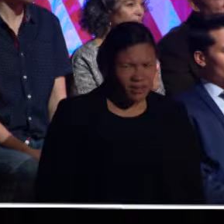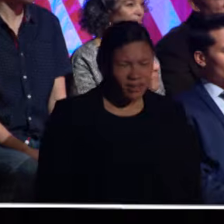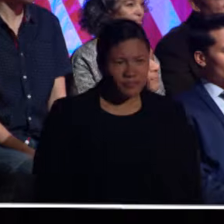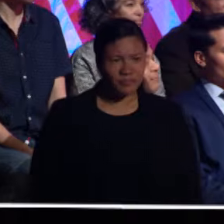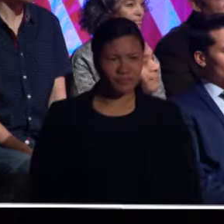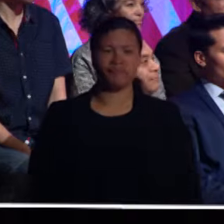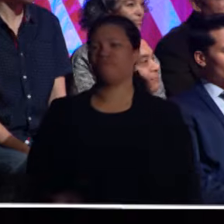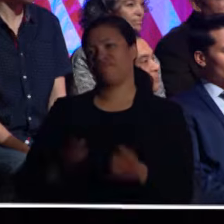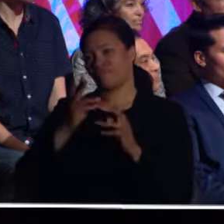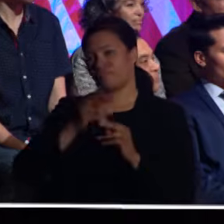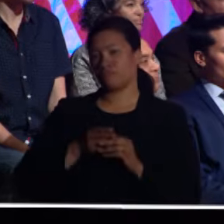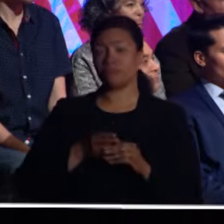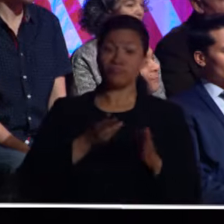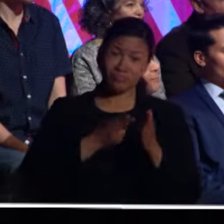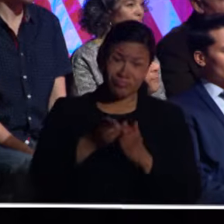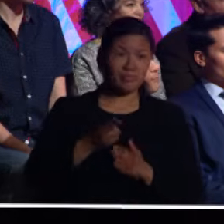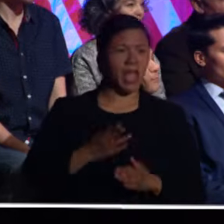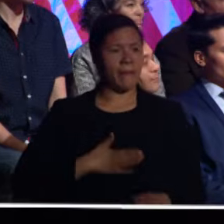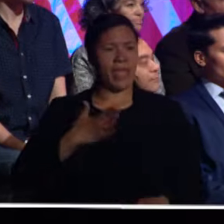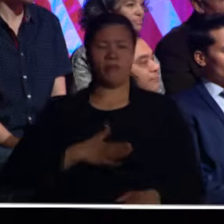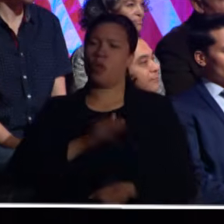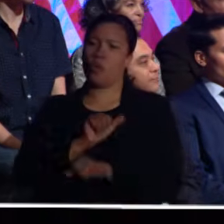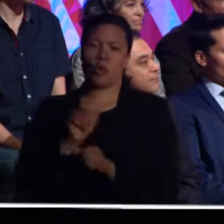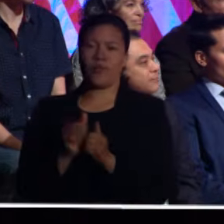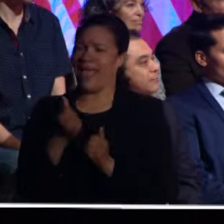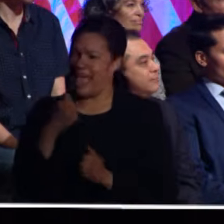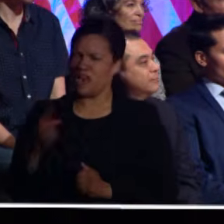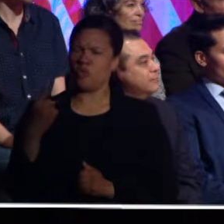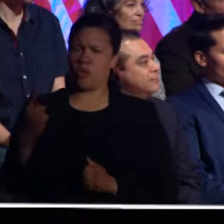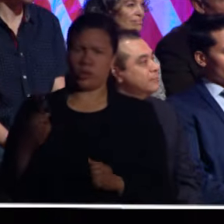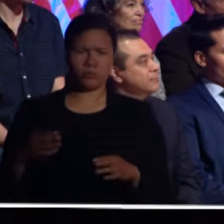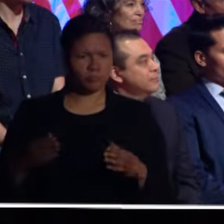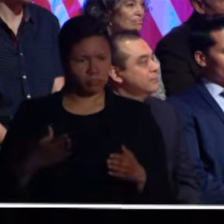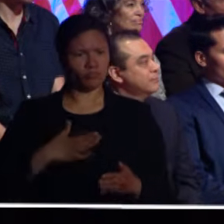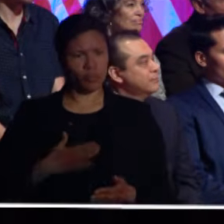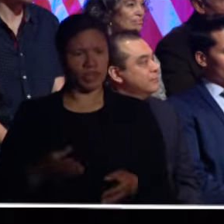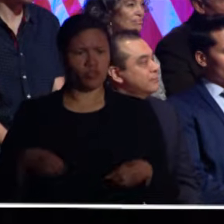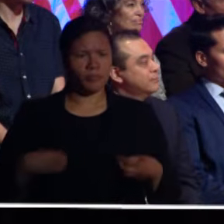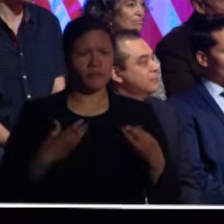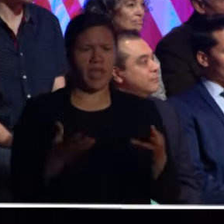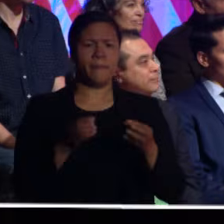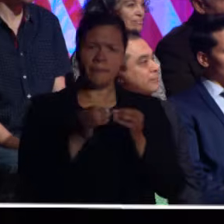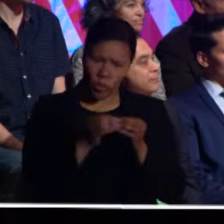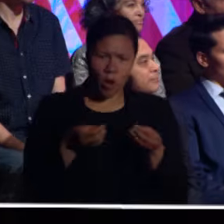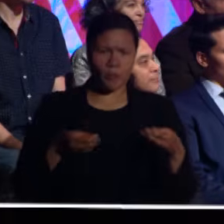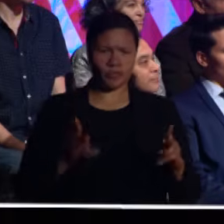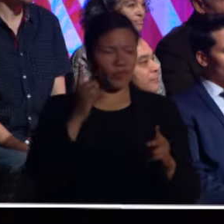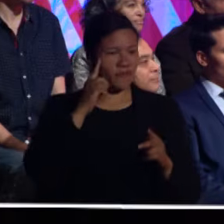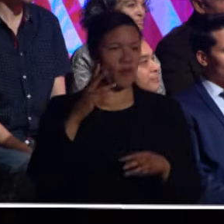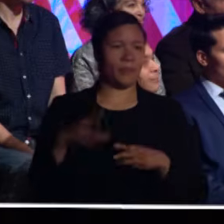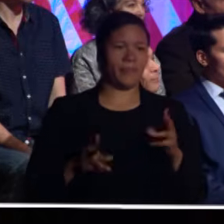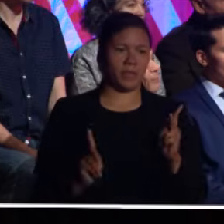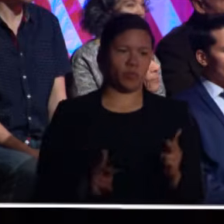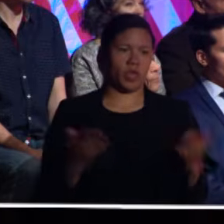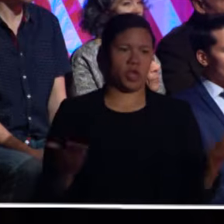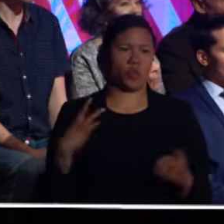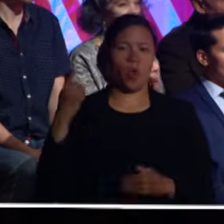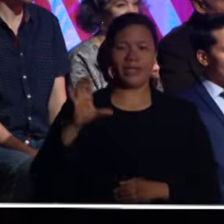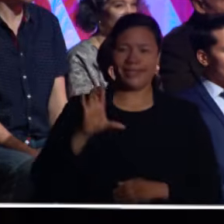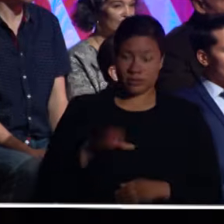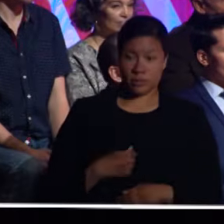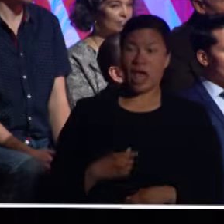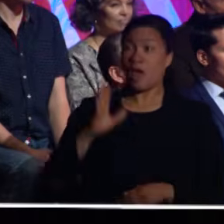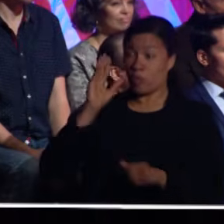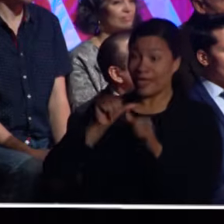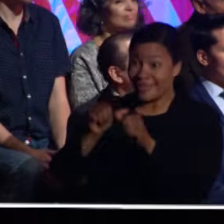who wants to help us give more Washingtonians a fair shot. And while I will continue working with this